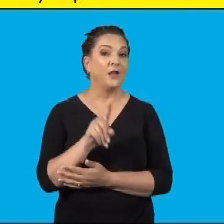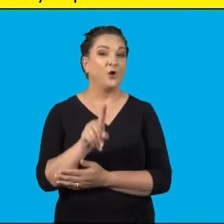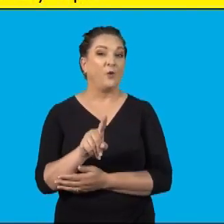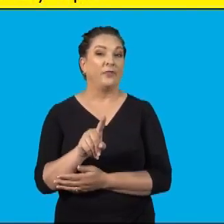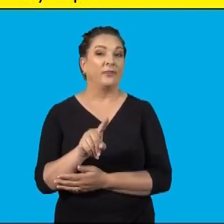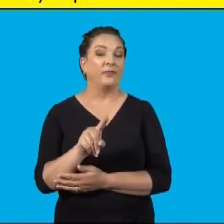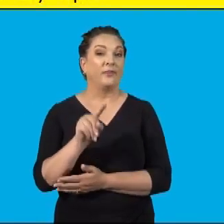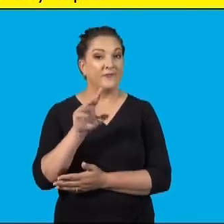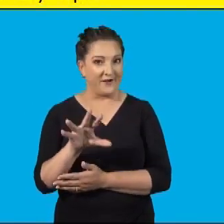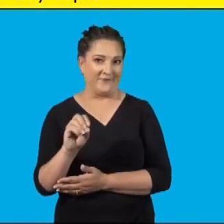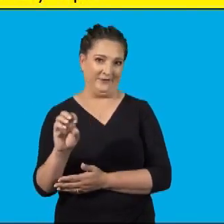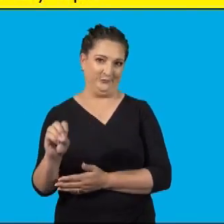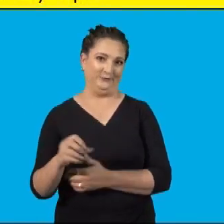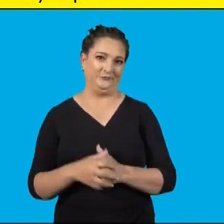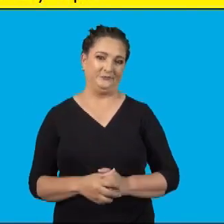is